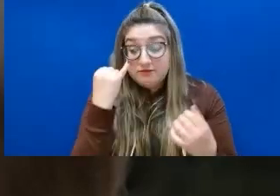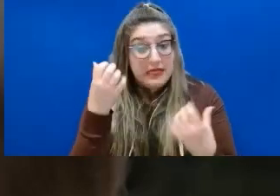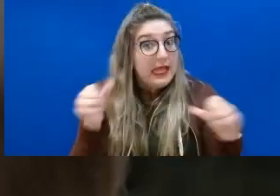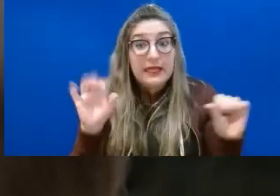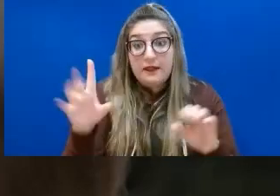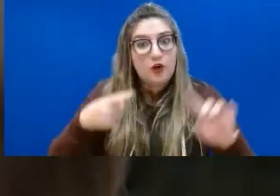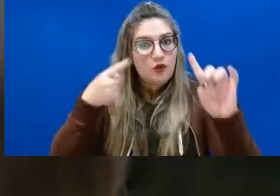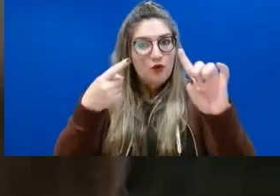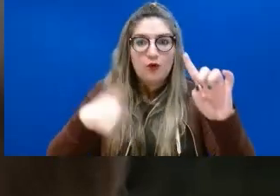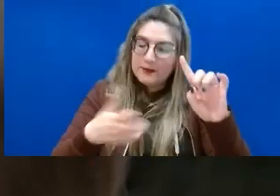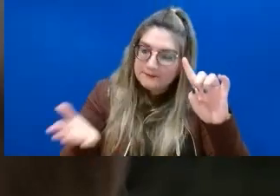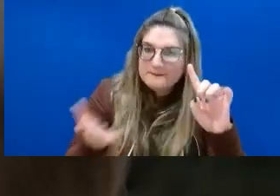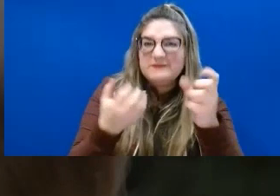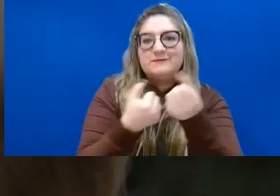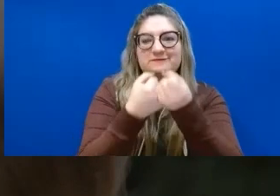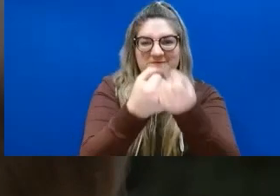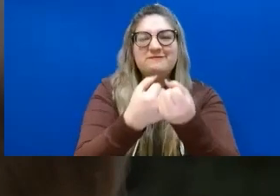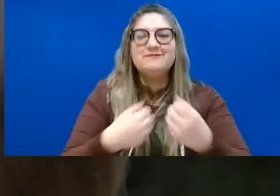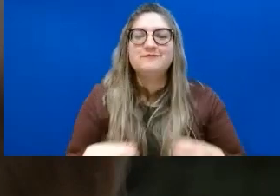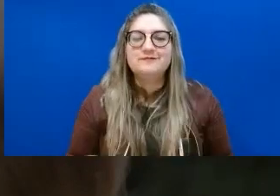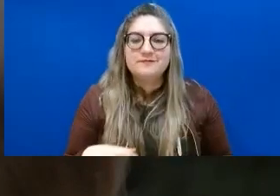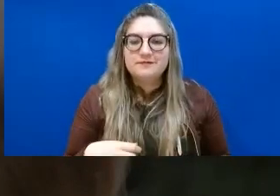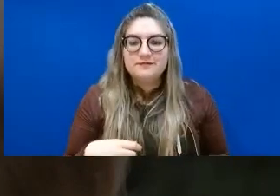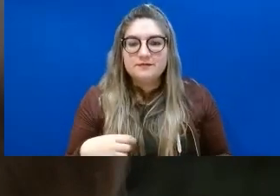far? Yes. I see that a lot of students were not